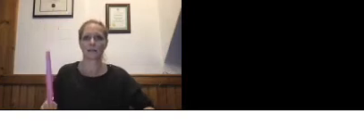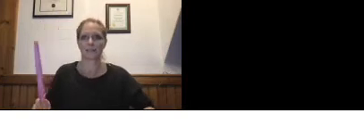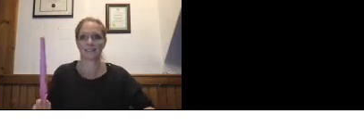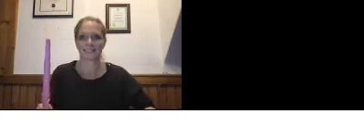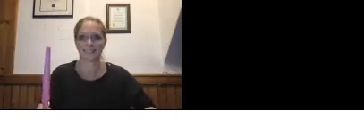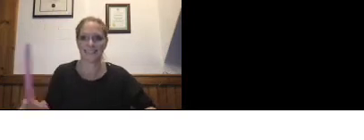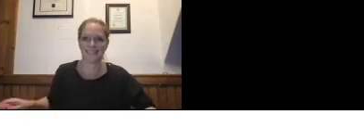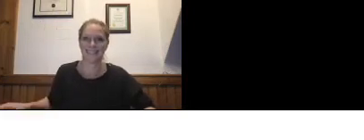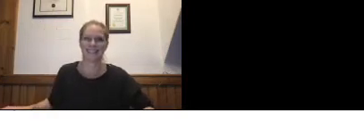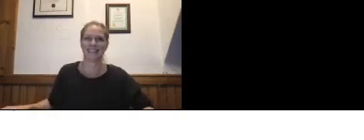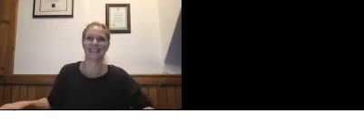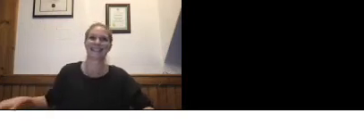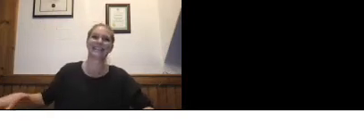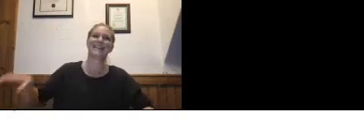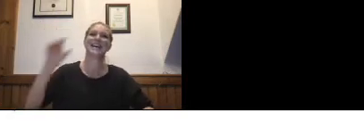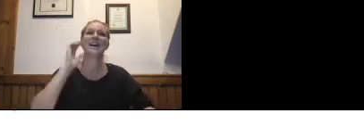Clicarius.